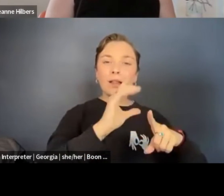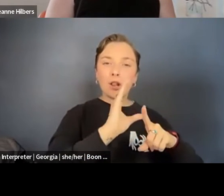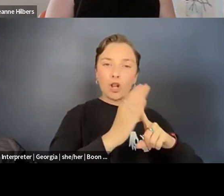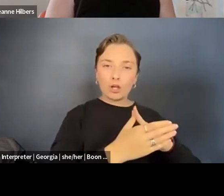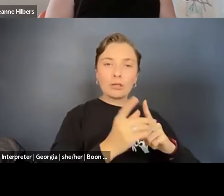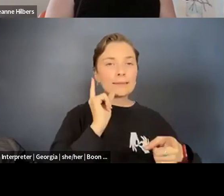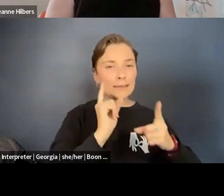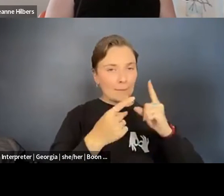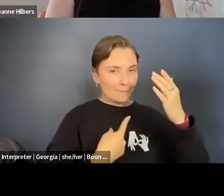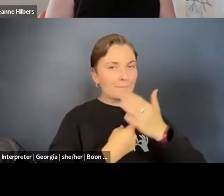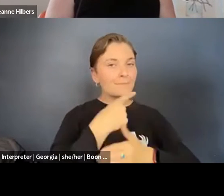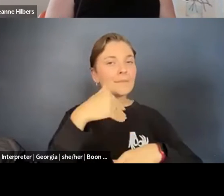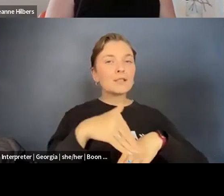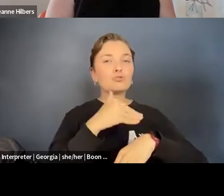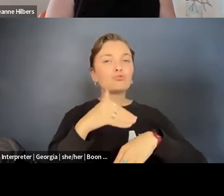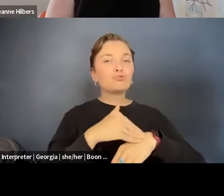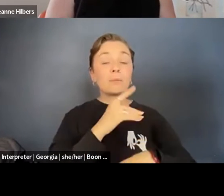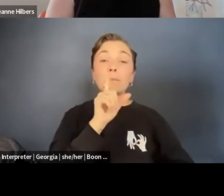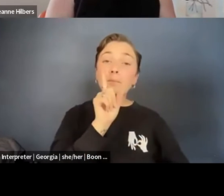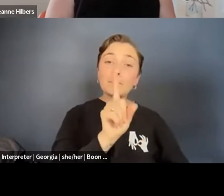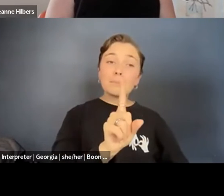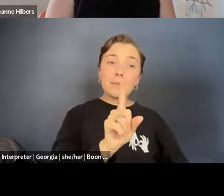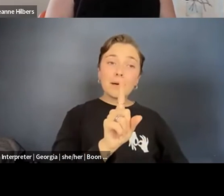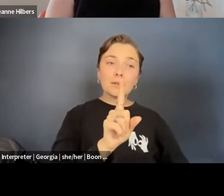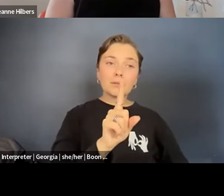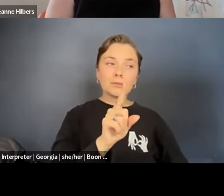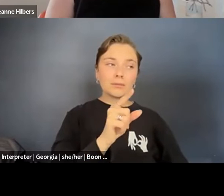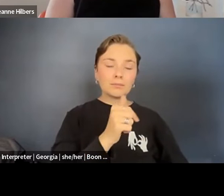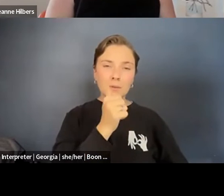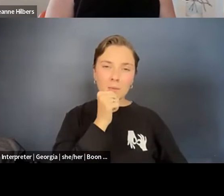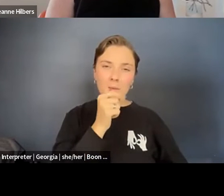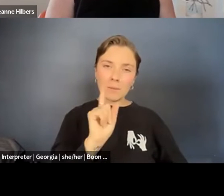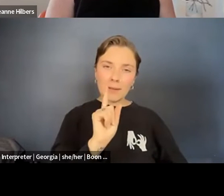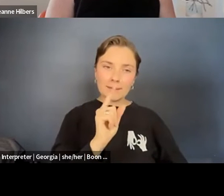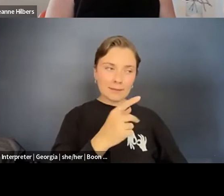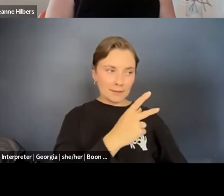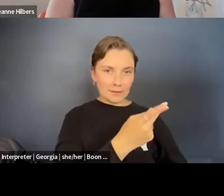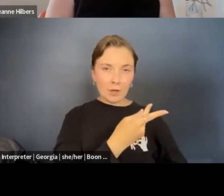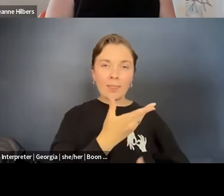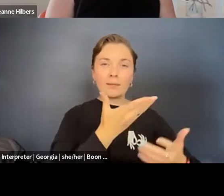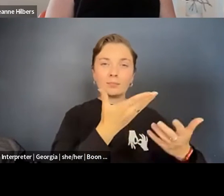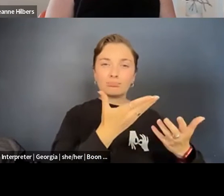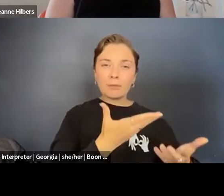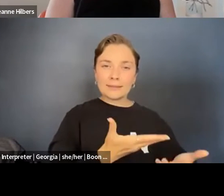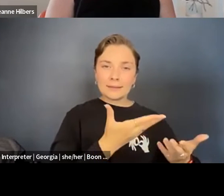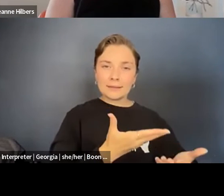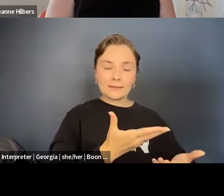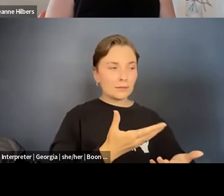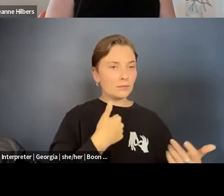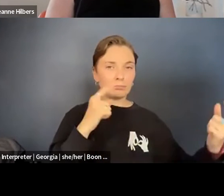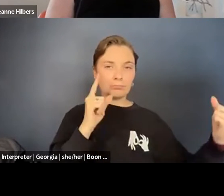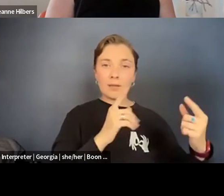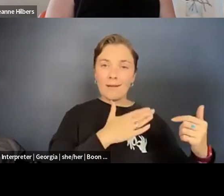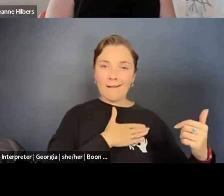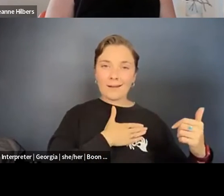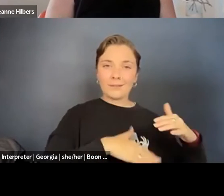issue. But to know that we are both present, we are both there with full